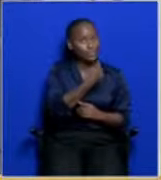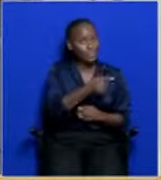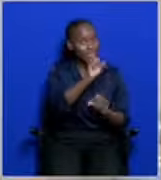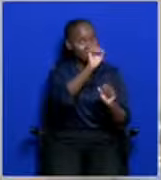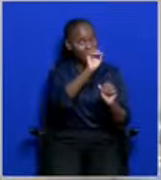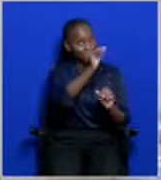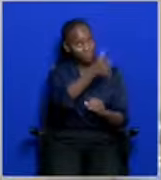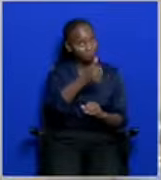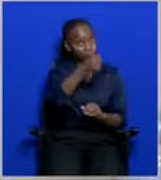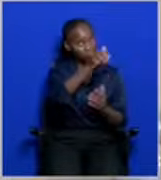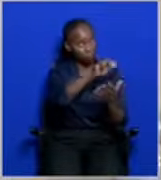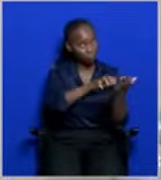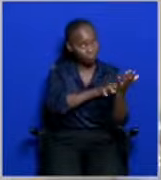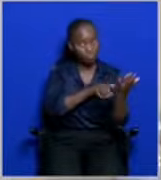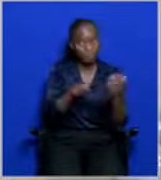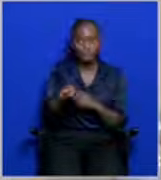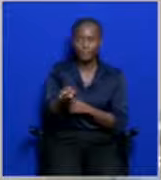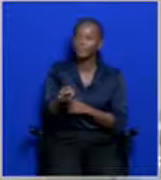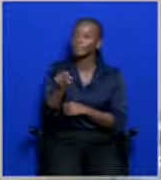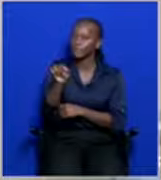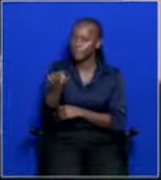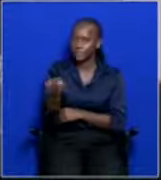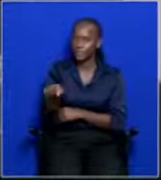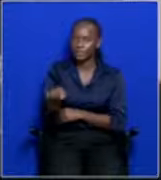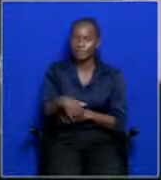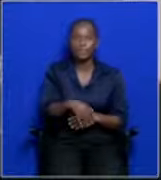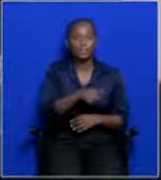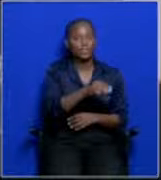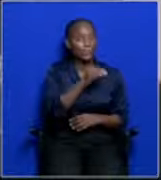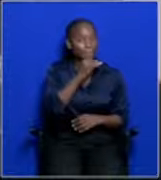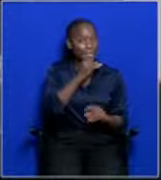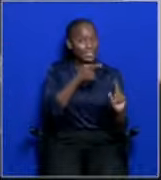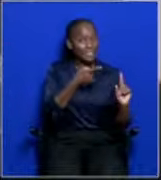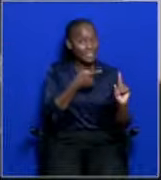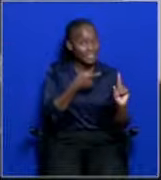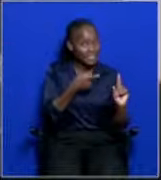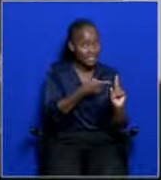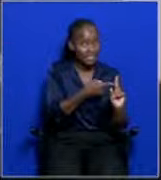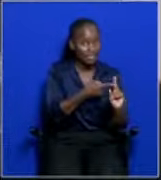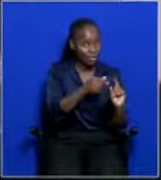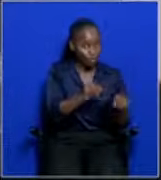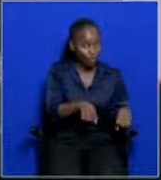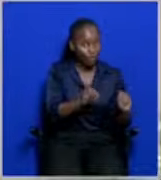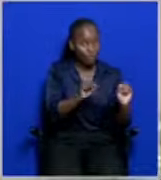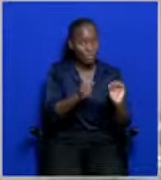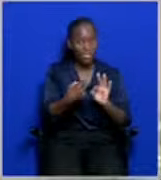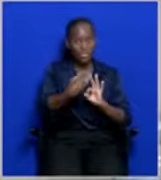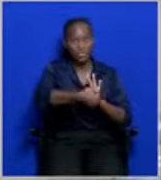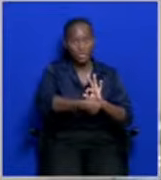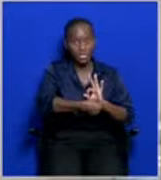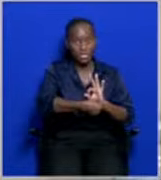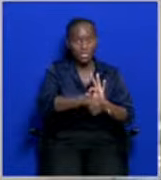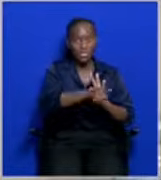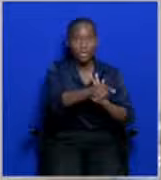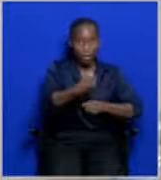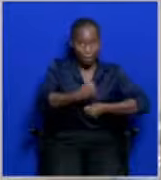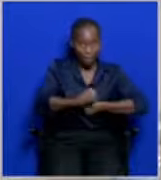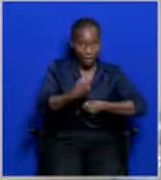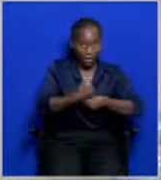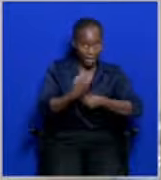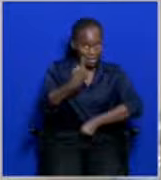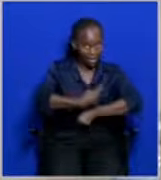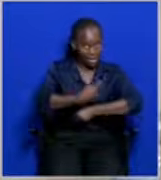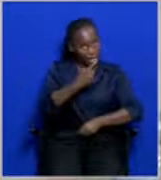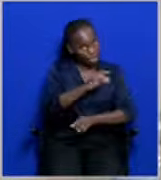He confirms that they were on duty. Yes, he confirms. But it doesn't tell you whether or not they were engaged in